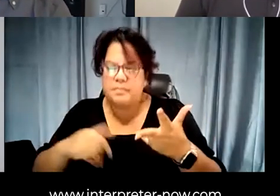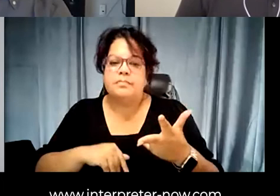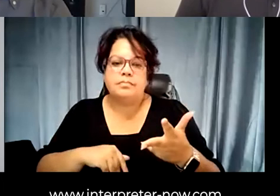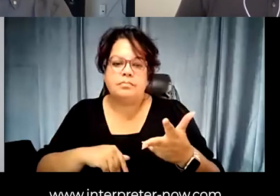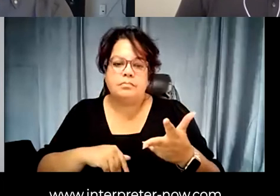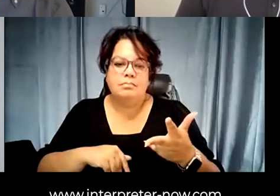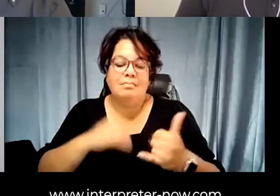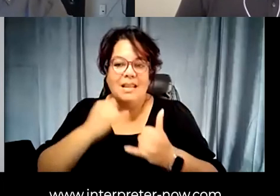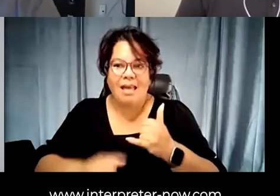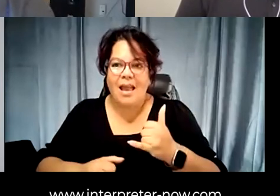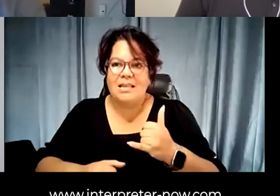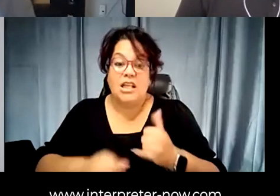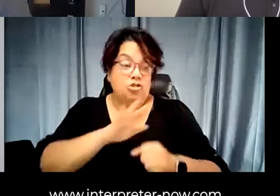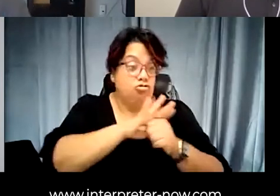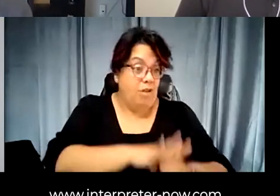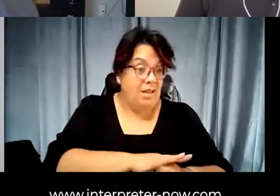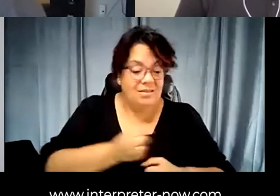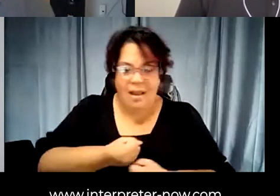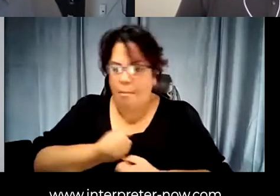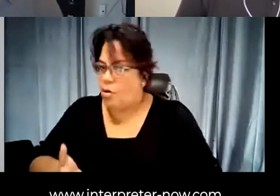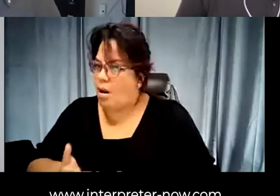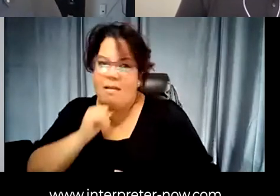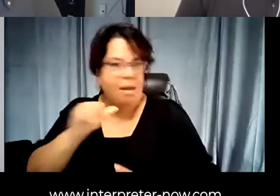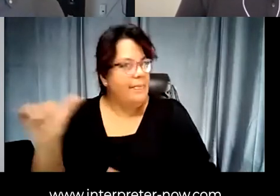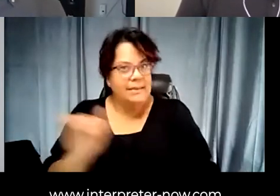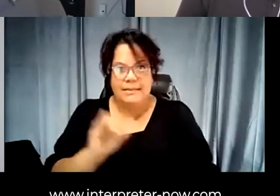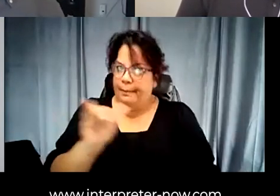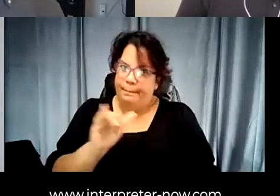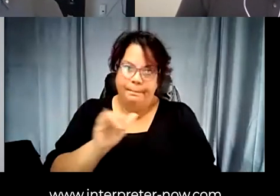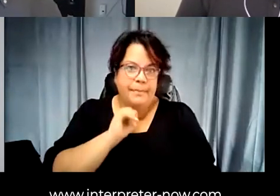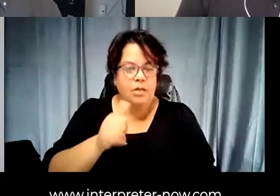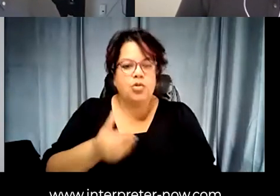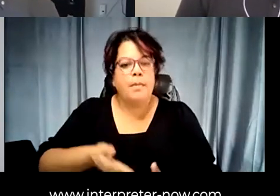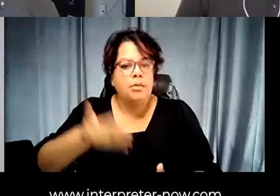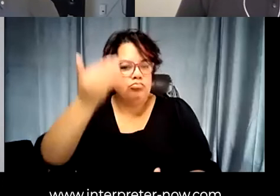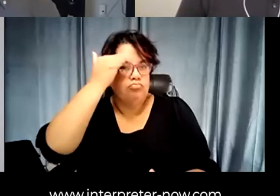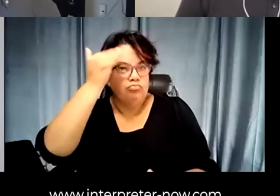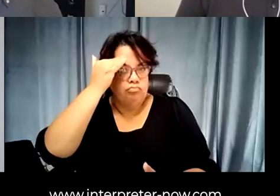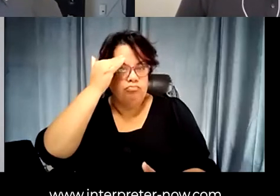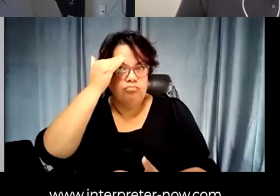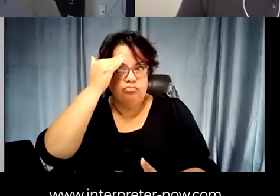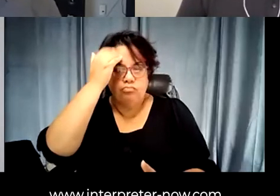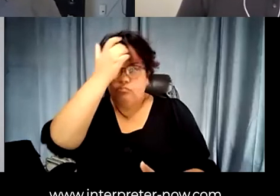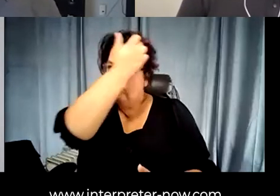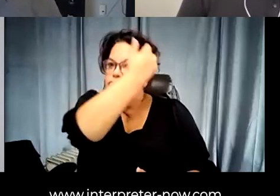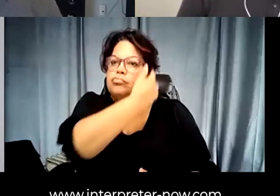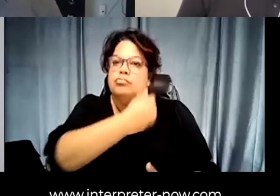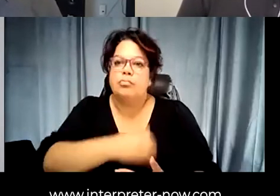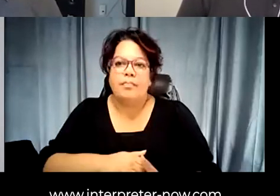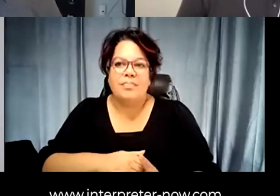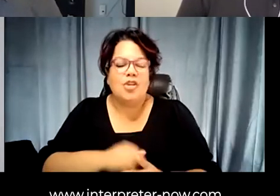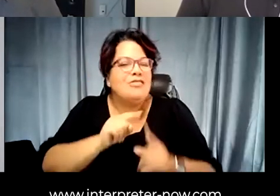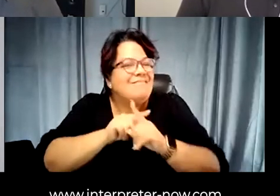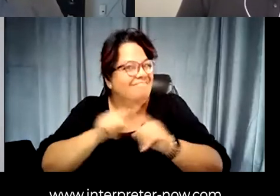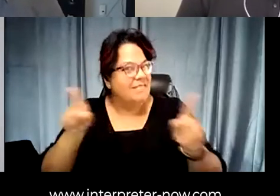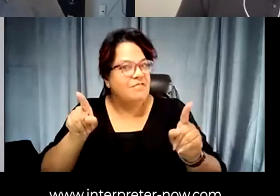stress and burnout are not the same thing. So being very, very aware that that they are very